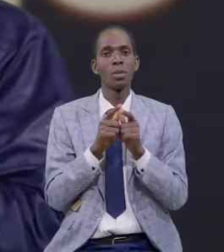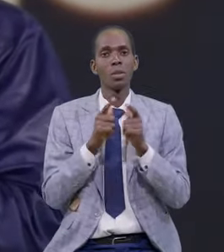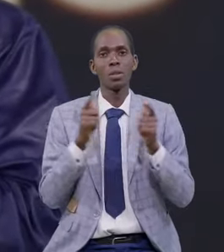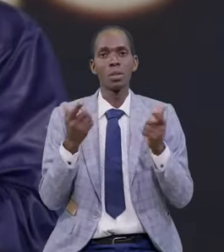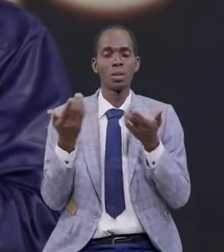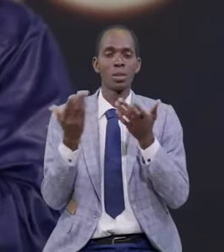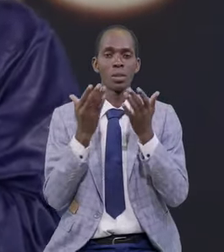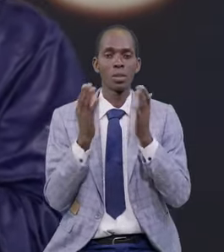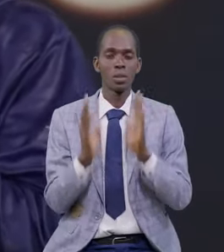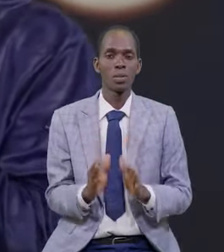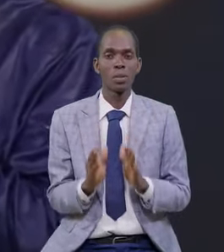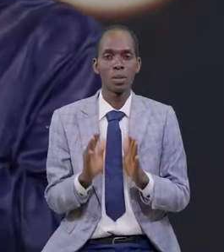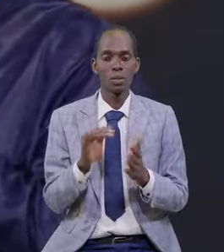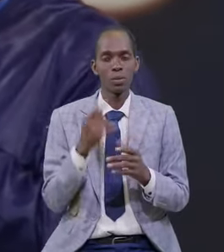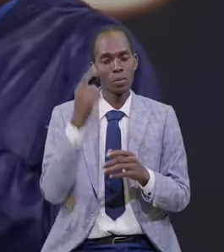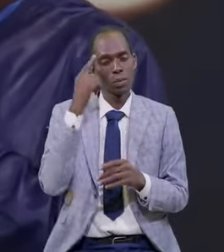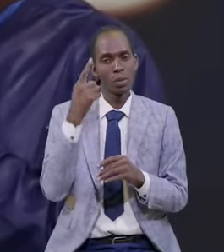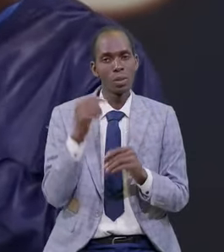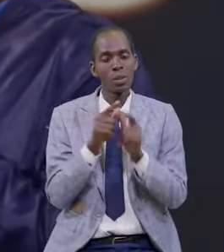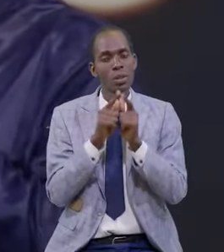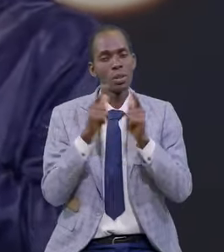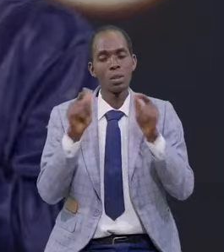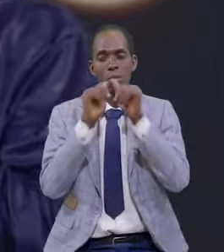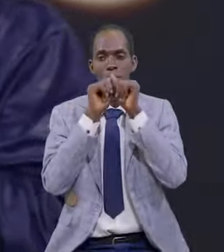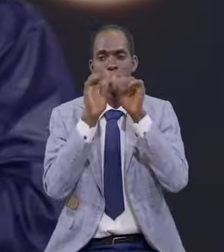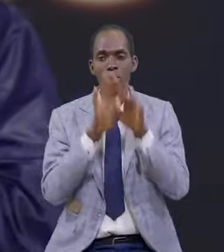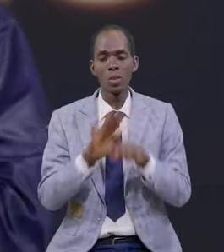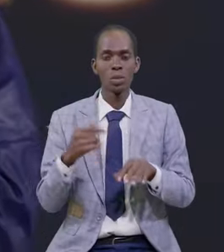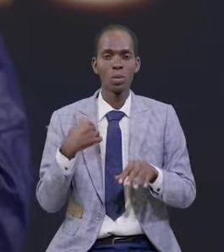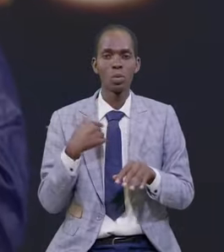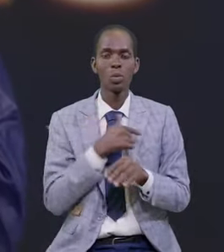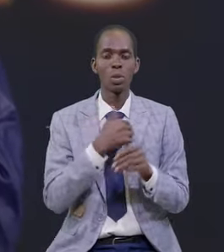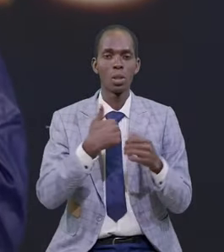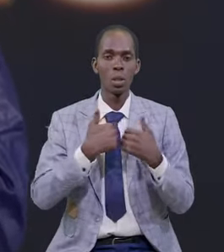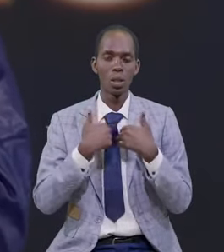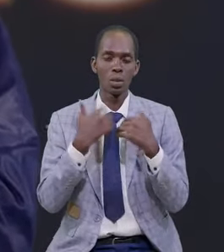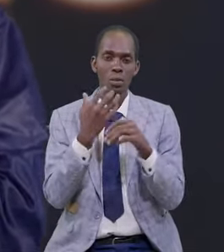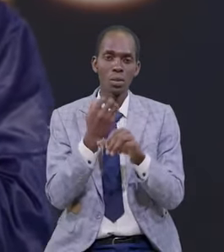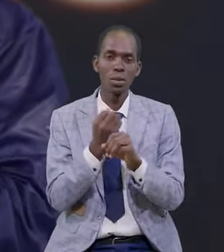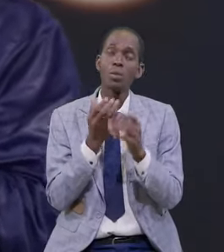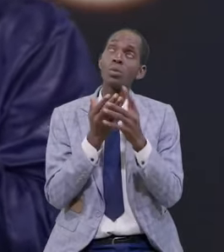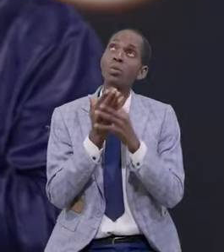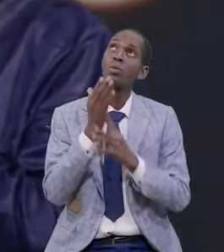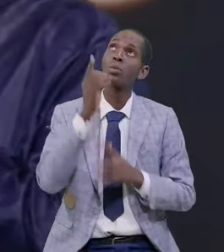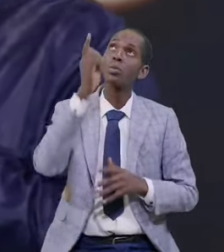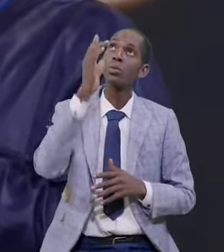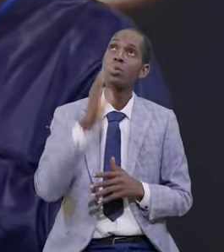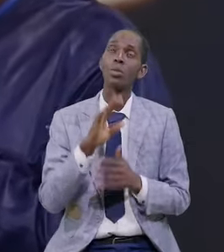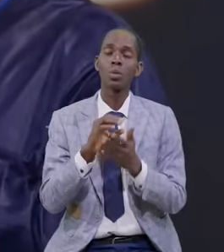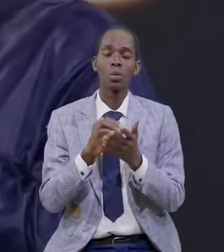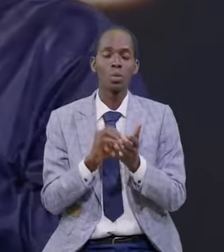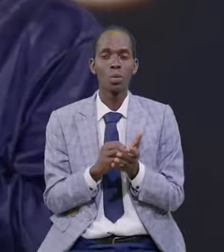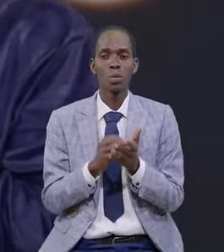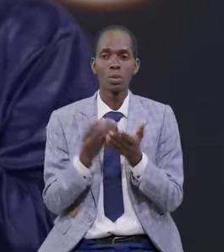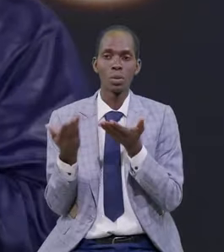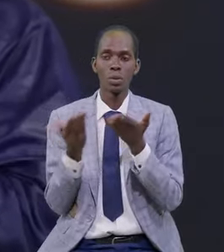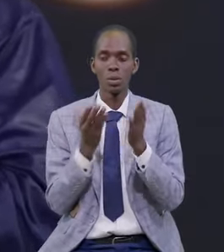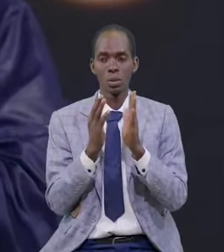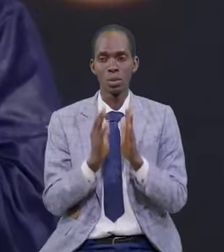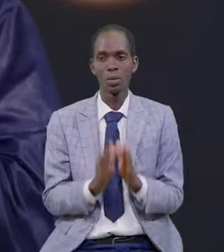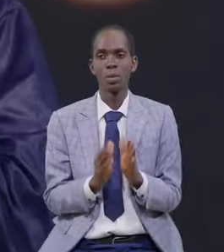we received through his great servant Pastor Dr WF